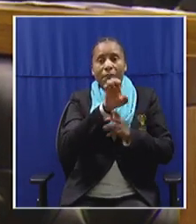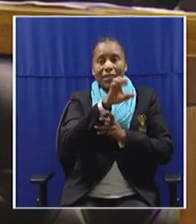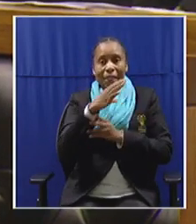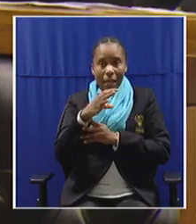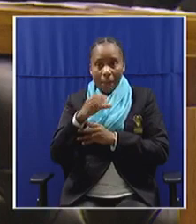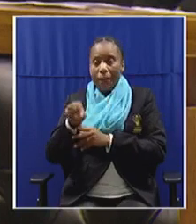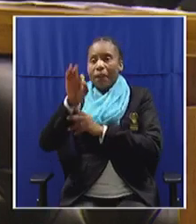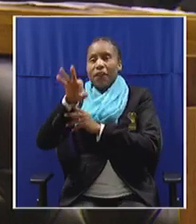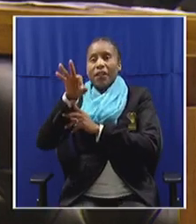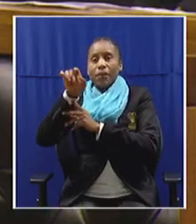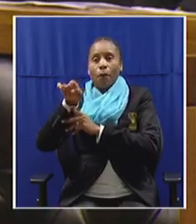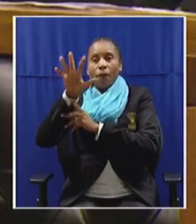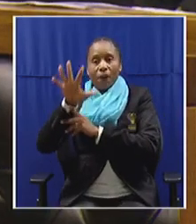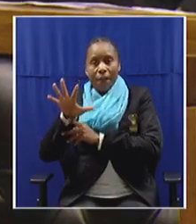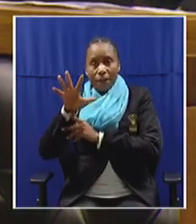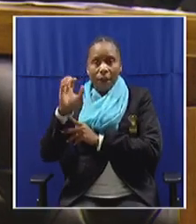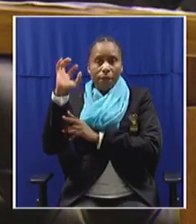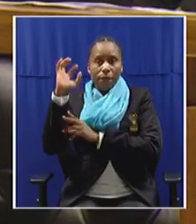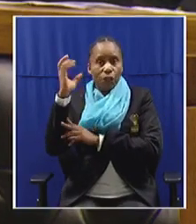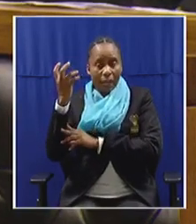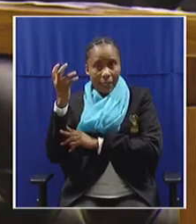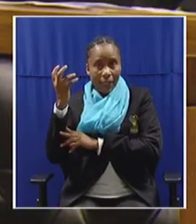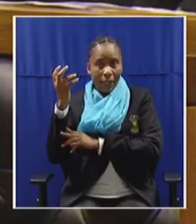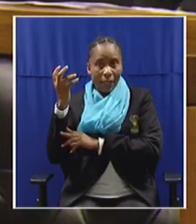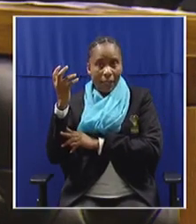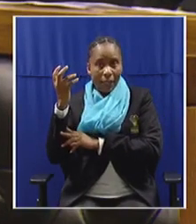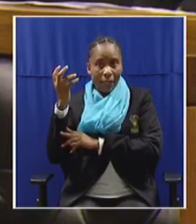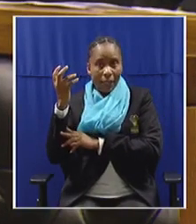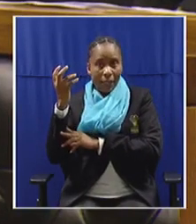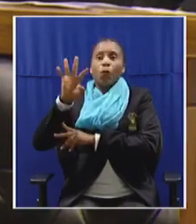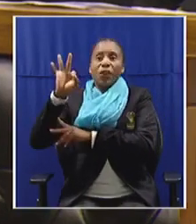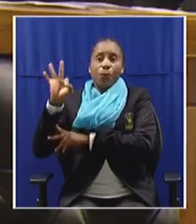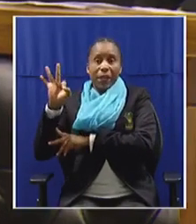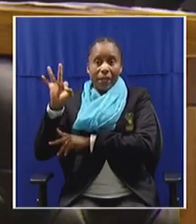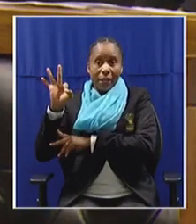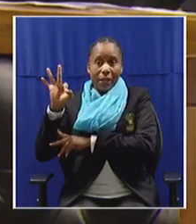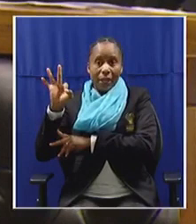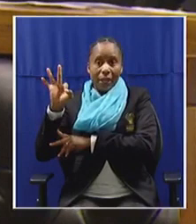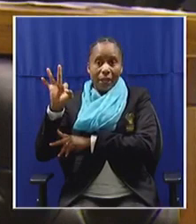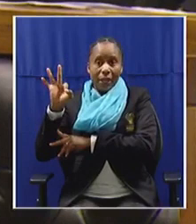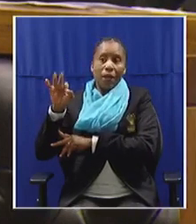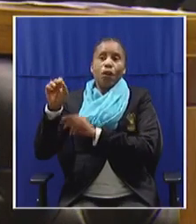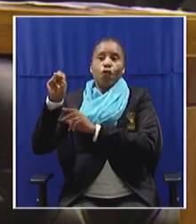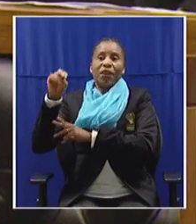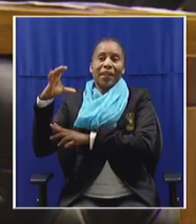13.5 million was allocated to the Free State. 43 million was allocated to the Northern